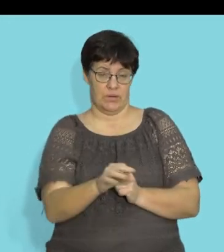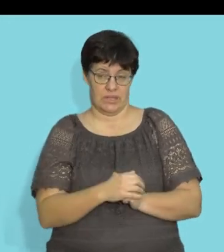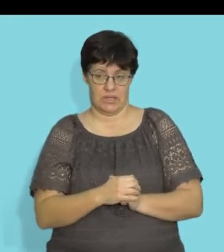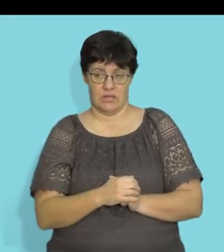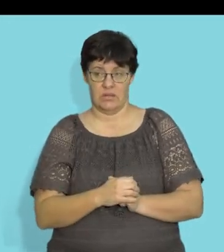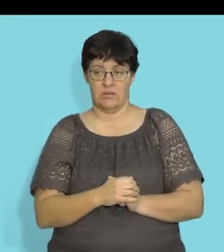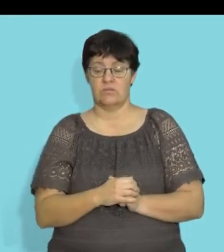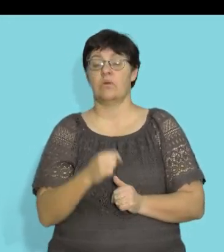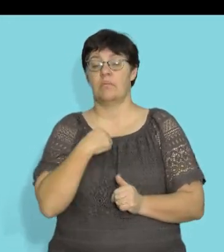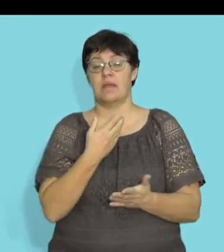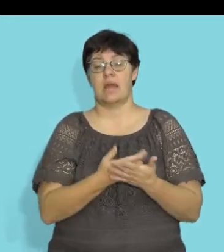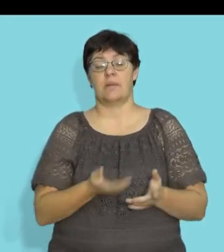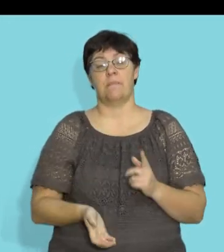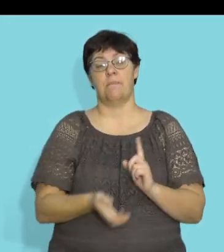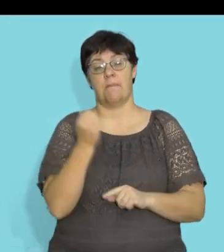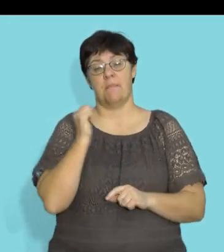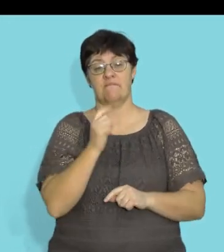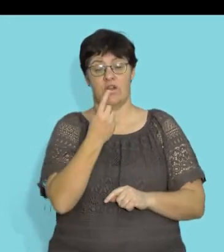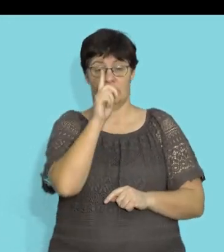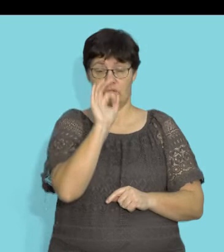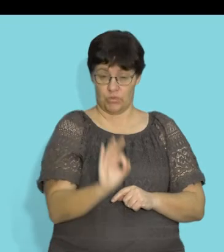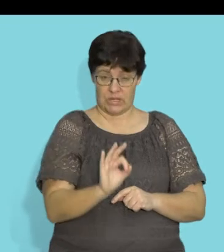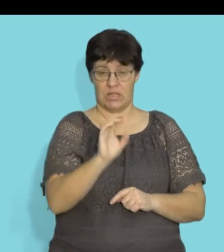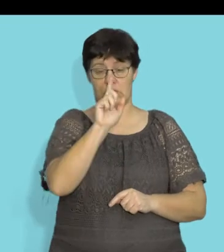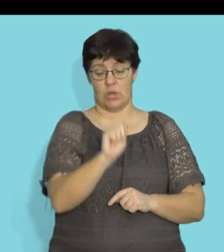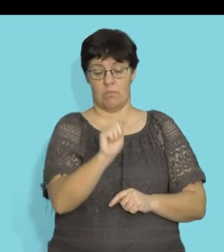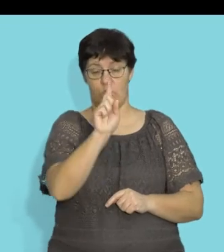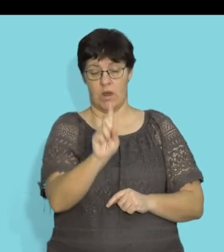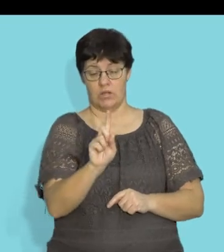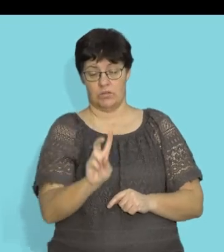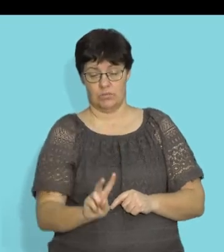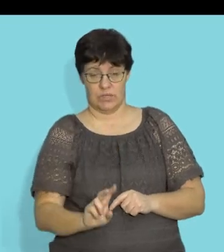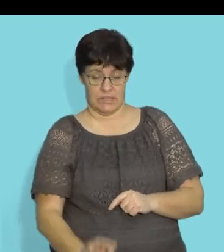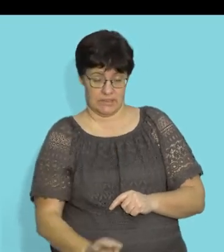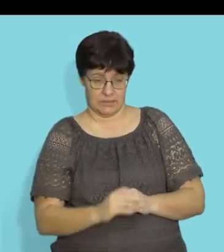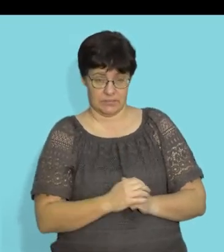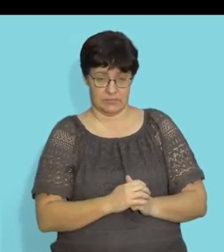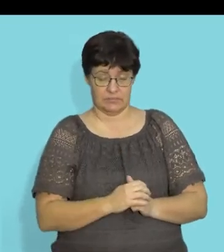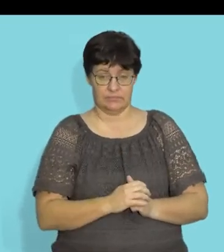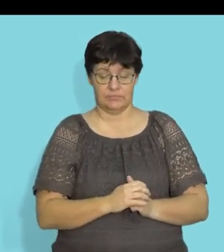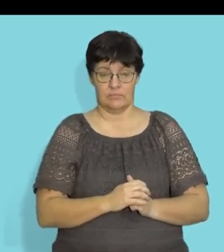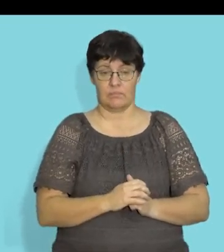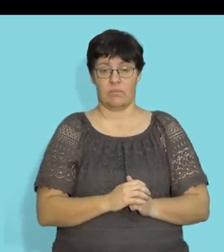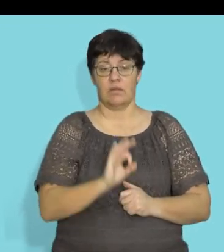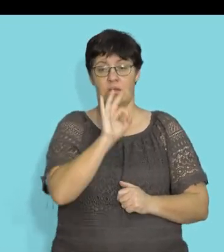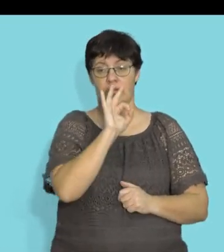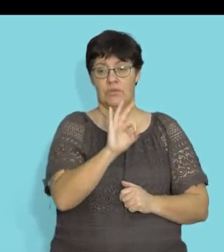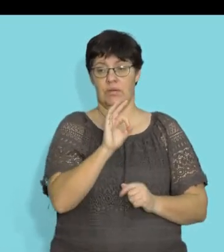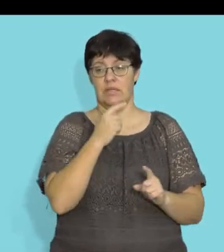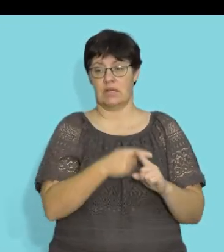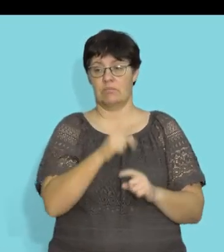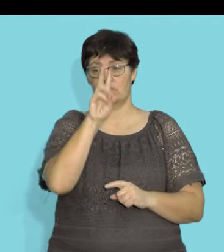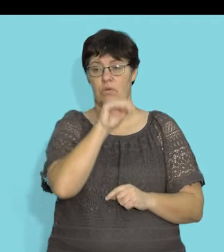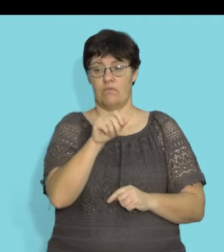3 in order to establish the first 3 terms of the sequence. So if I have 3 times 2